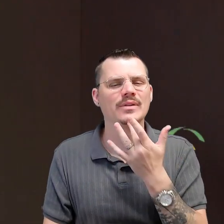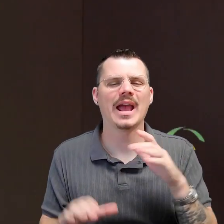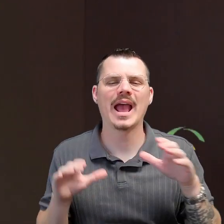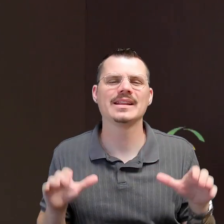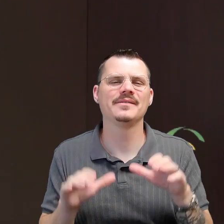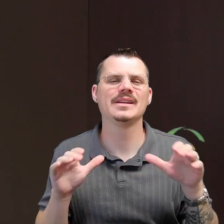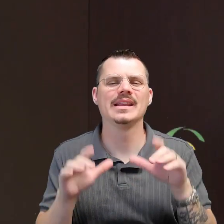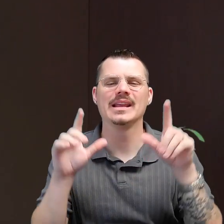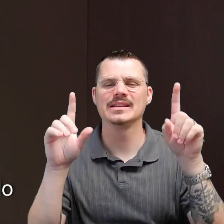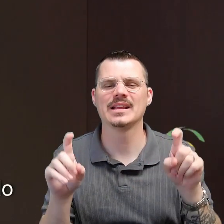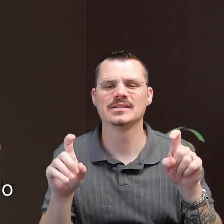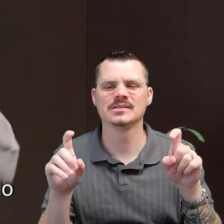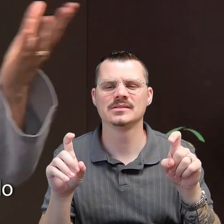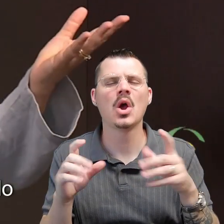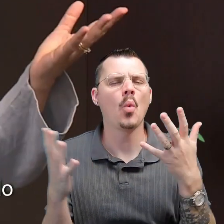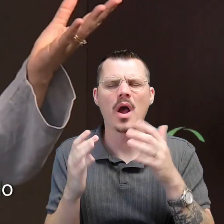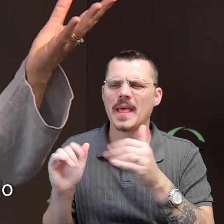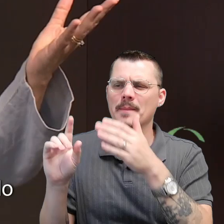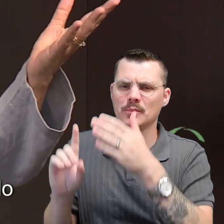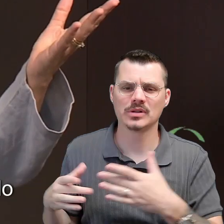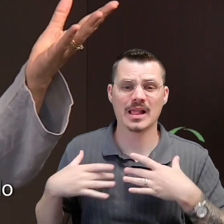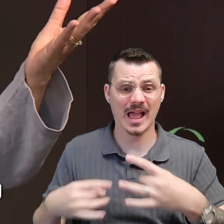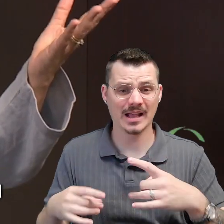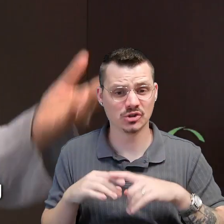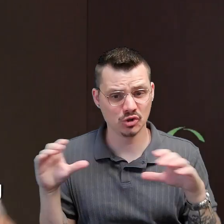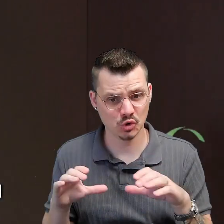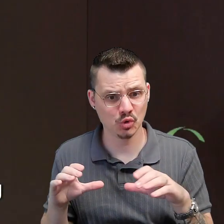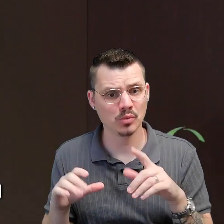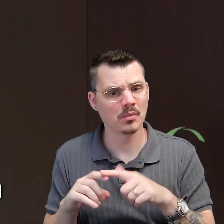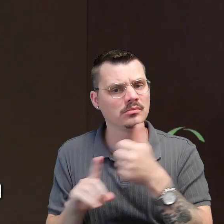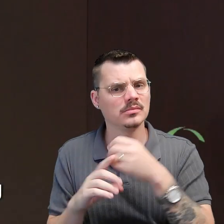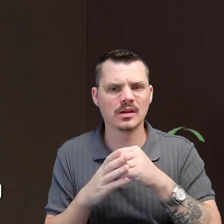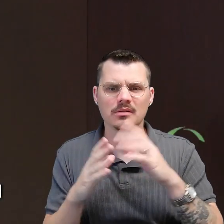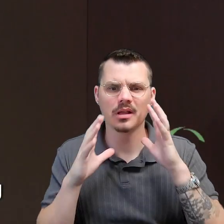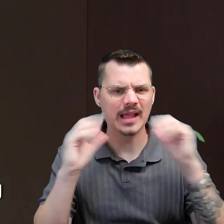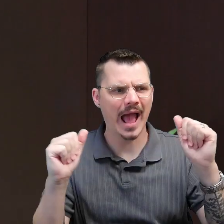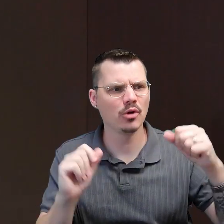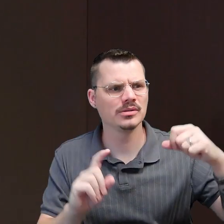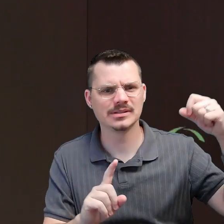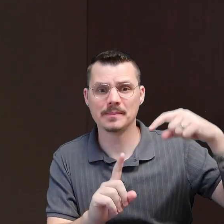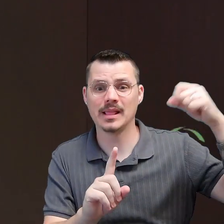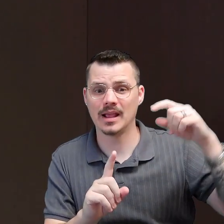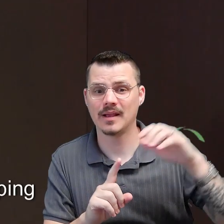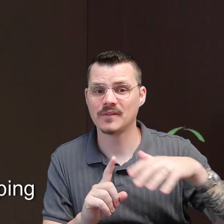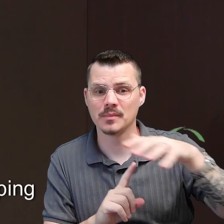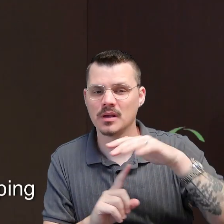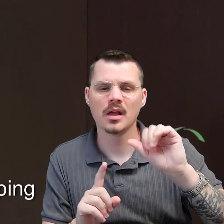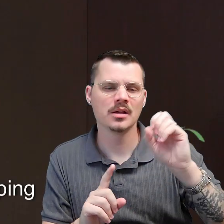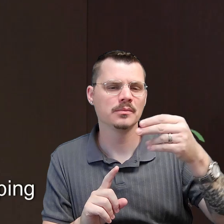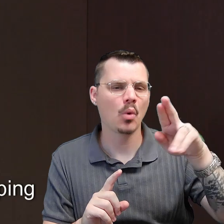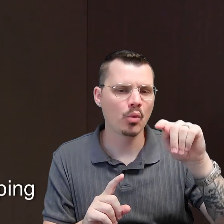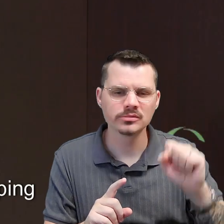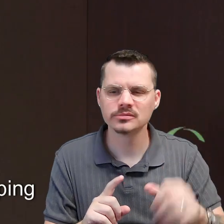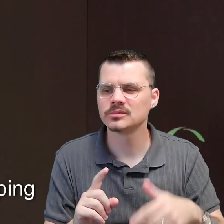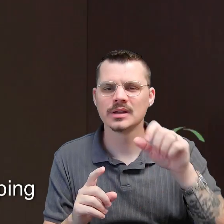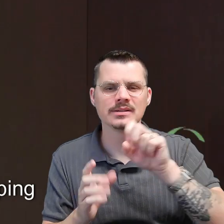activity test. What is it that this person likes to do that's in kind of a loud, stimulating environment? Sporting events,